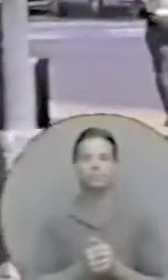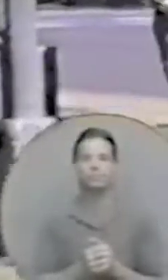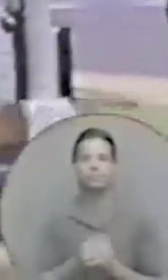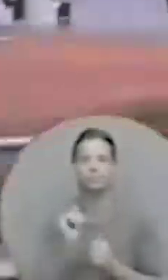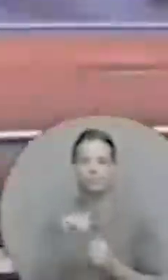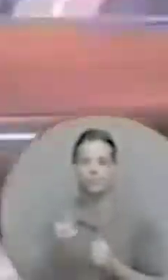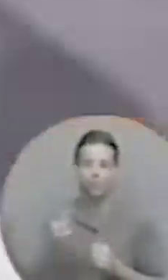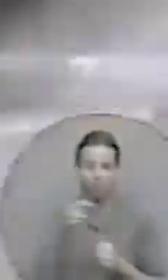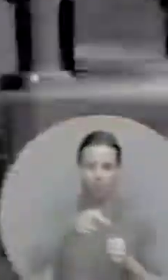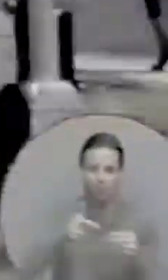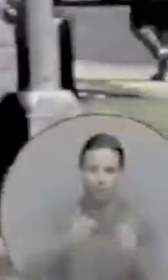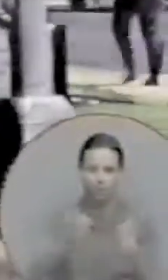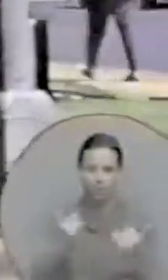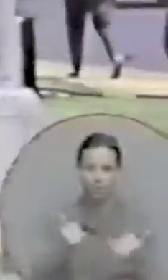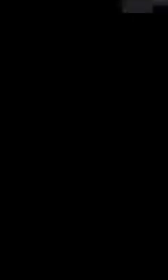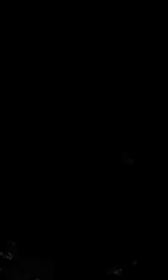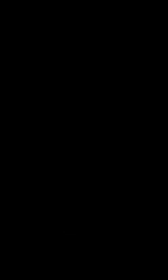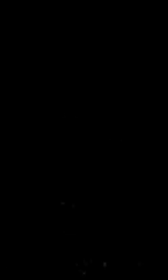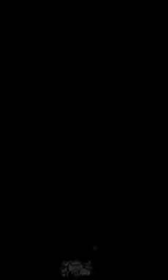Crossing the street.